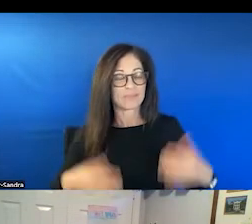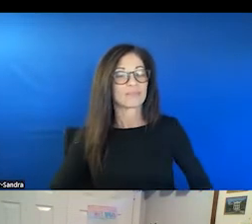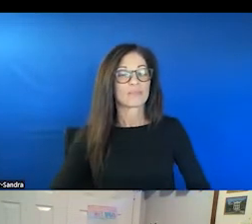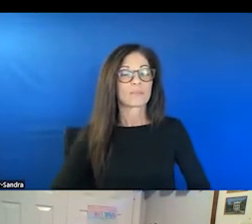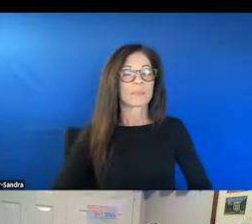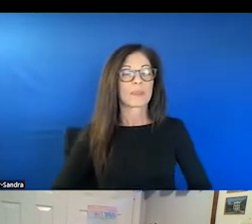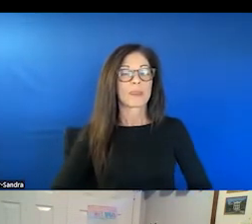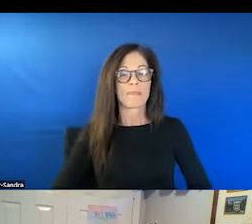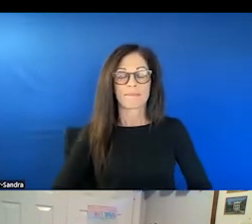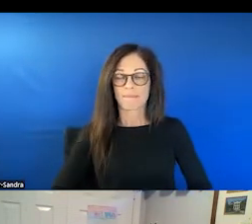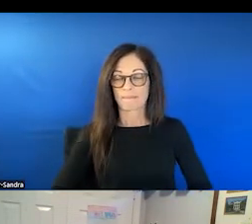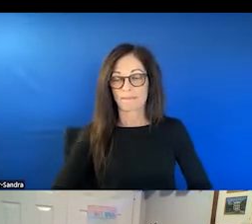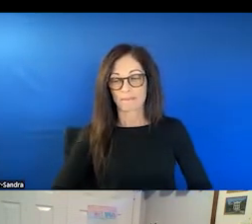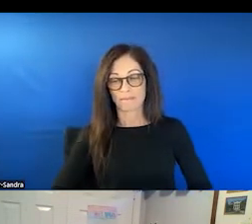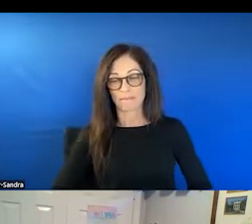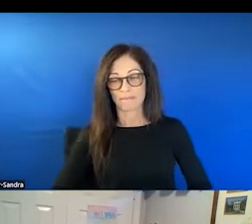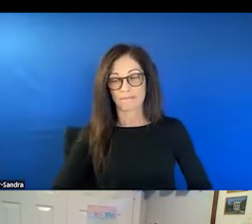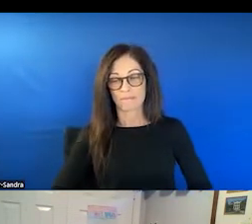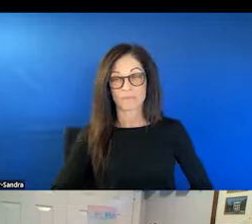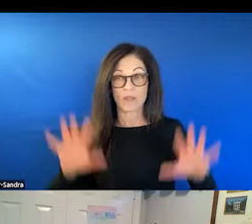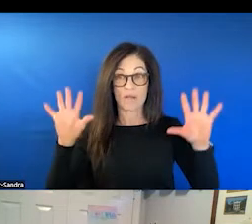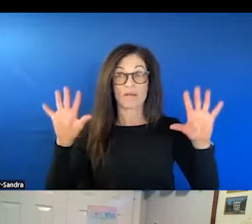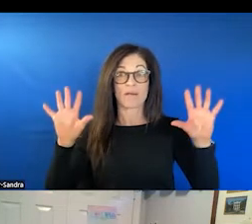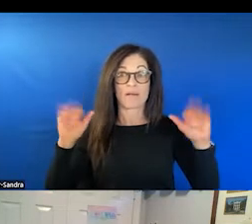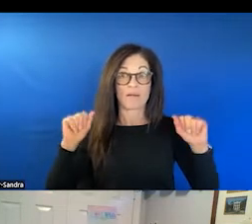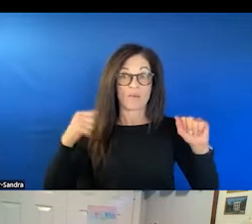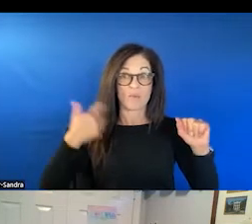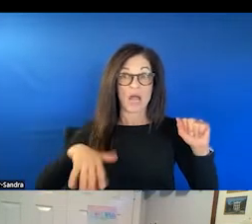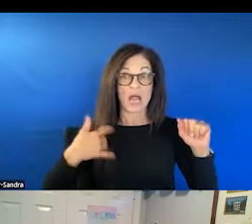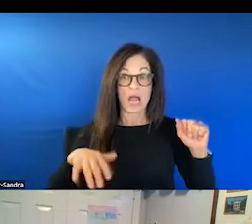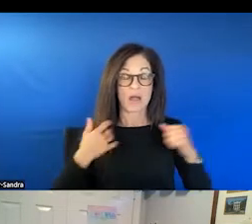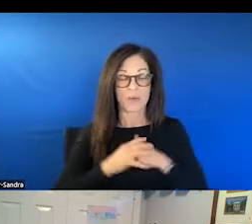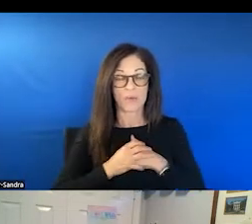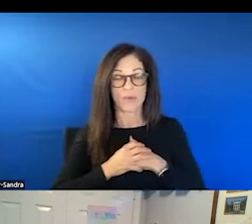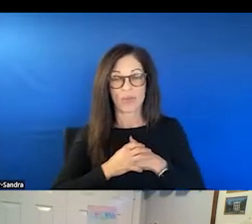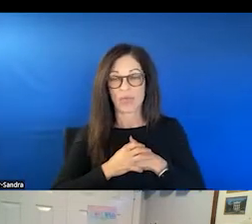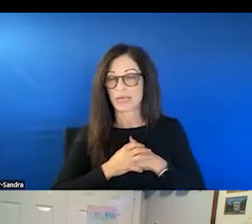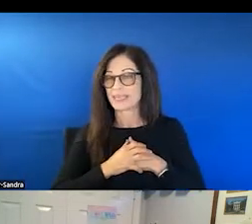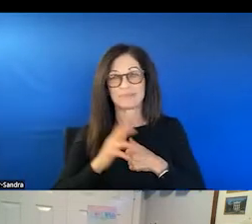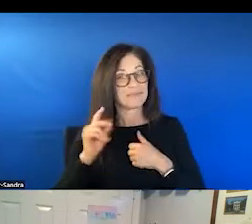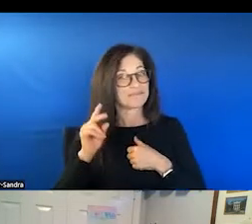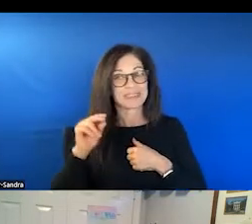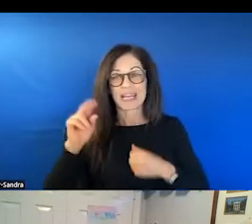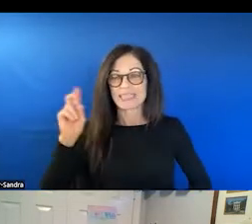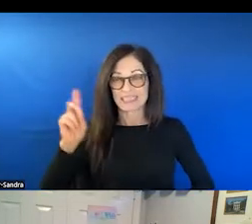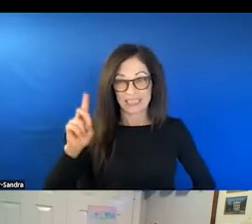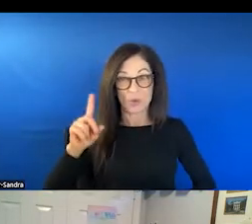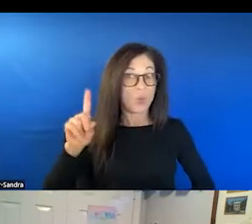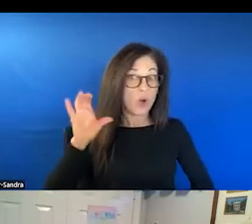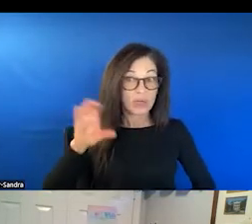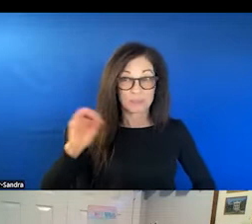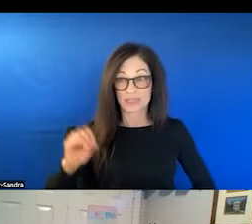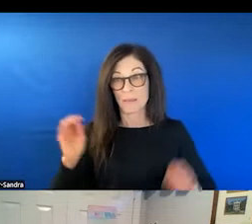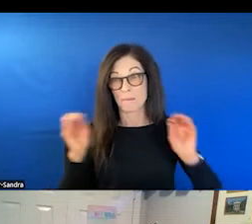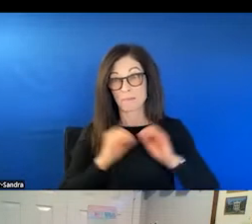dum, dum. is Oh, wow. 100% more. Wow. Now, this is